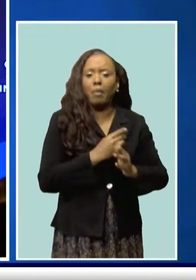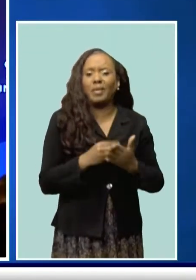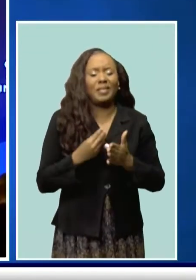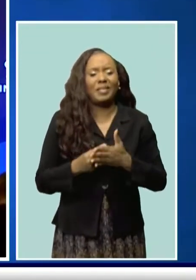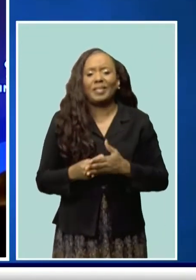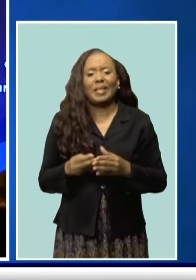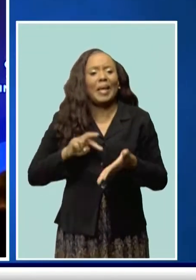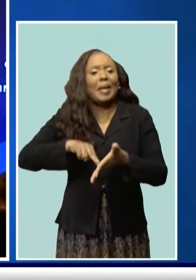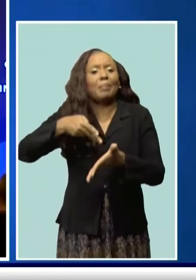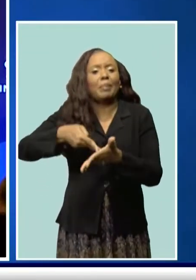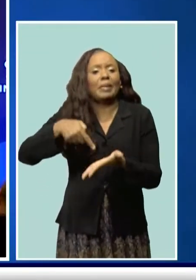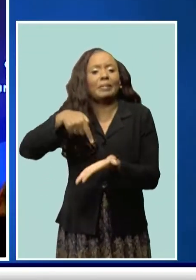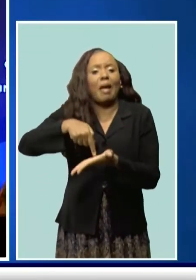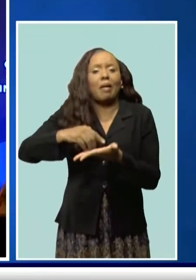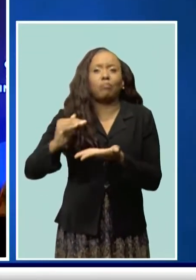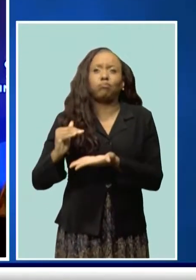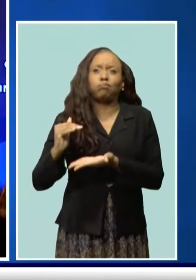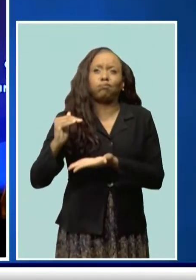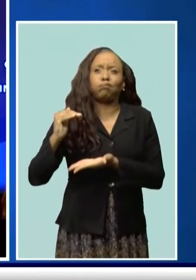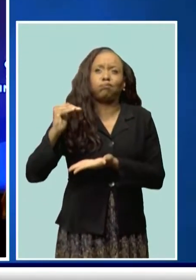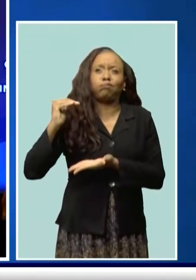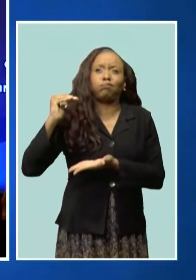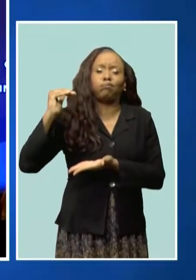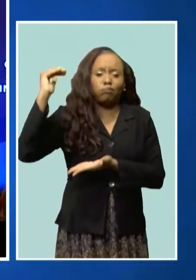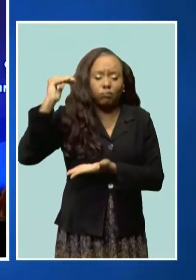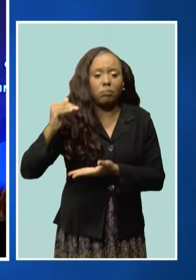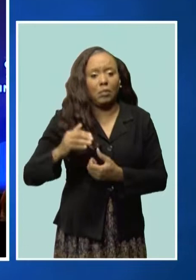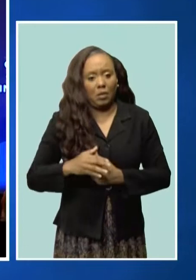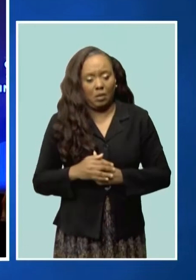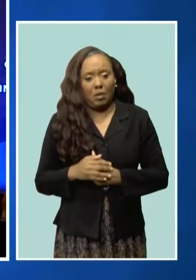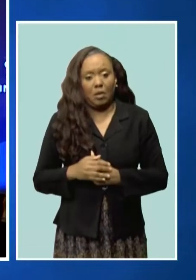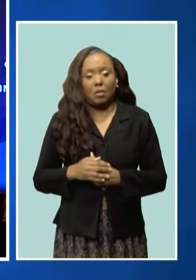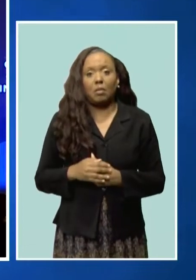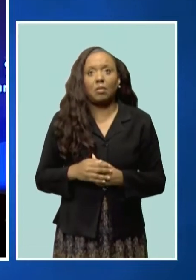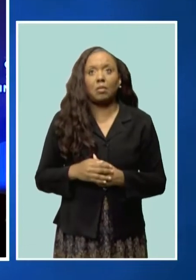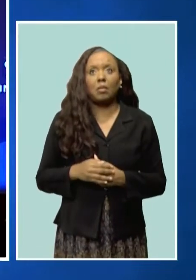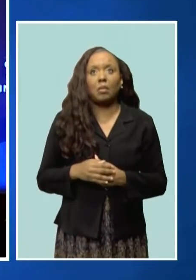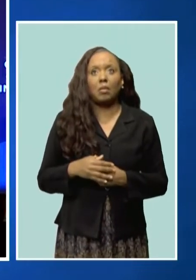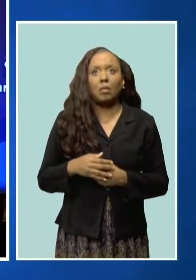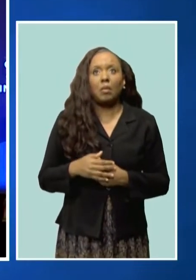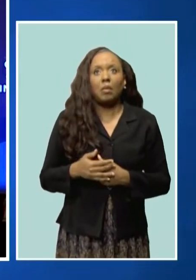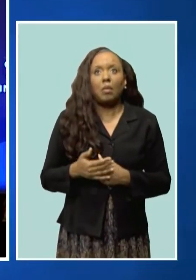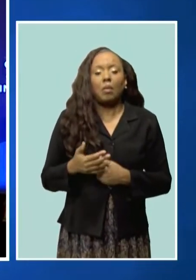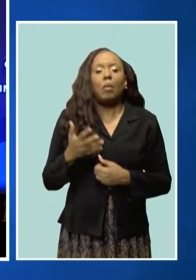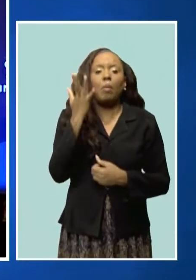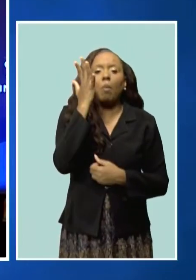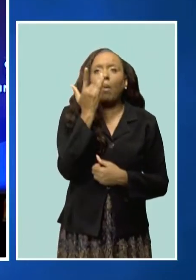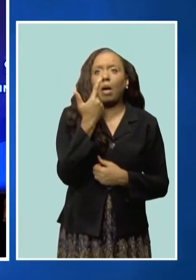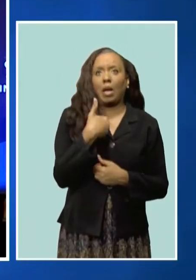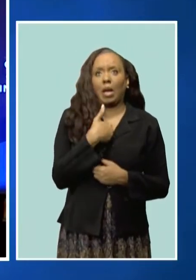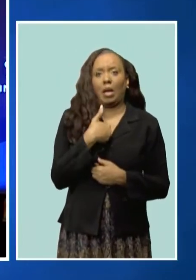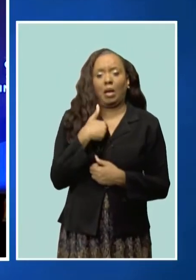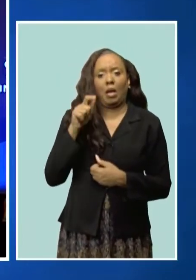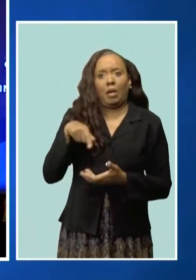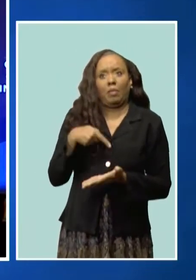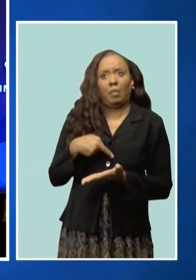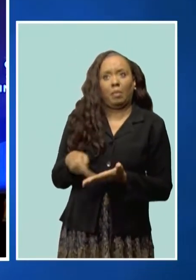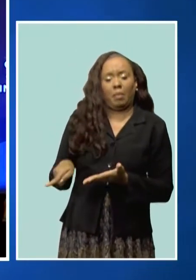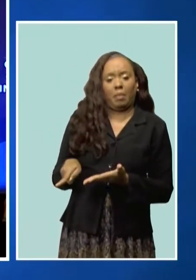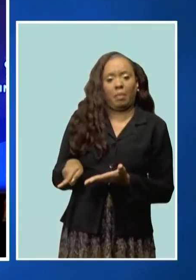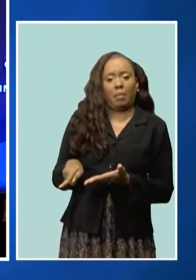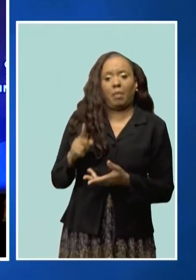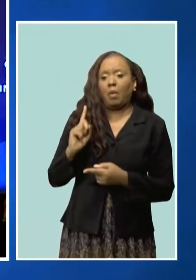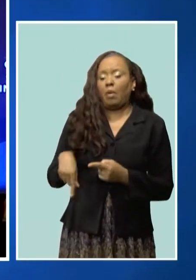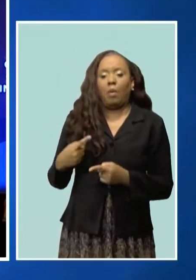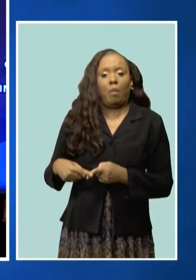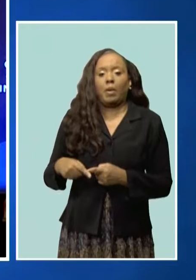indebtedness with respect to adaptation and resilient building. Now, why am I being made to pay for that when I did